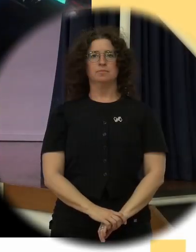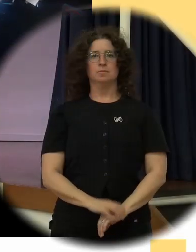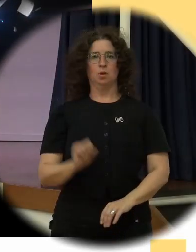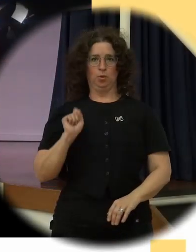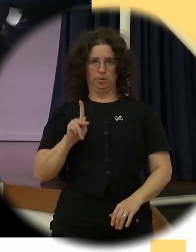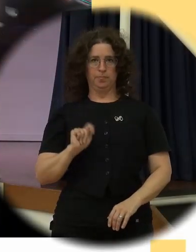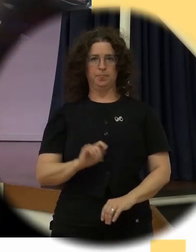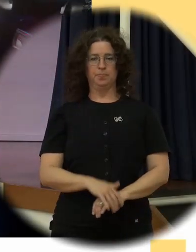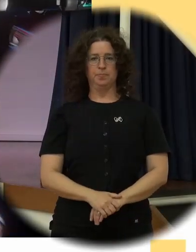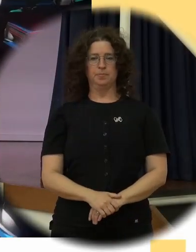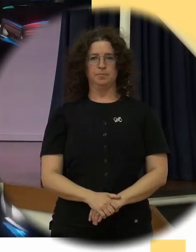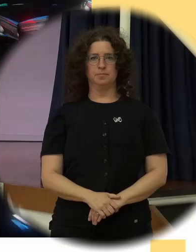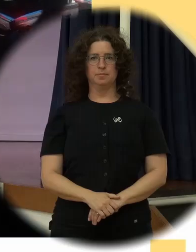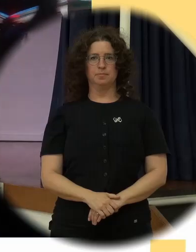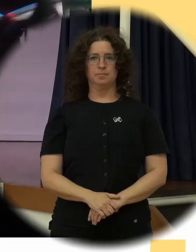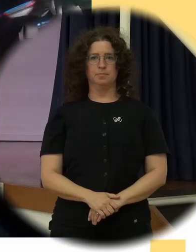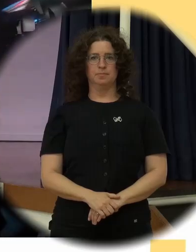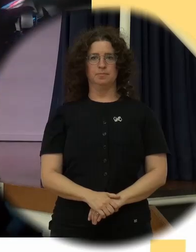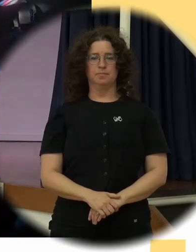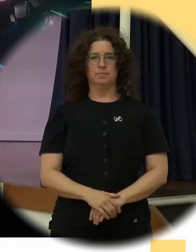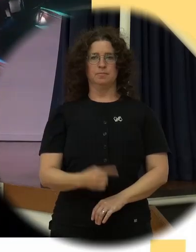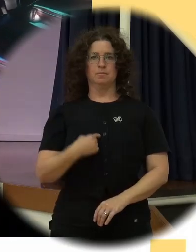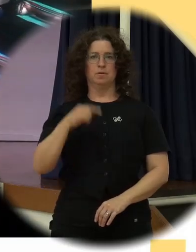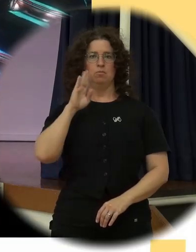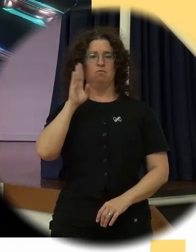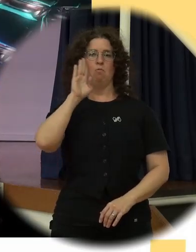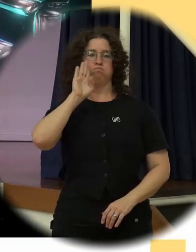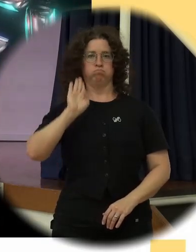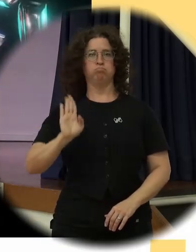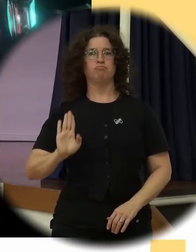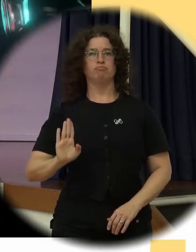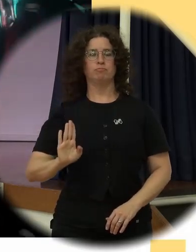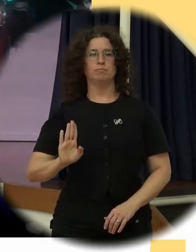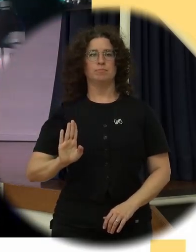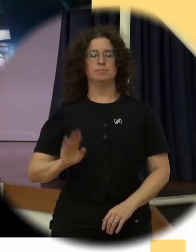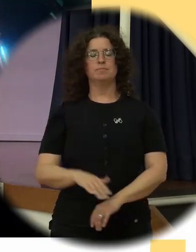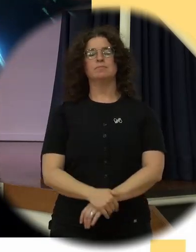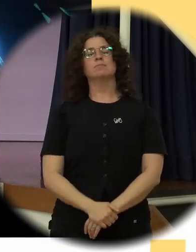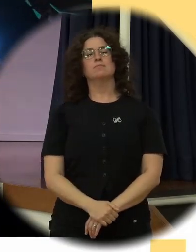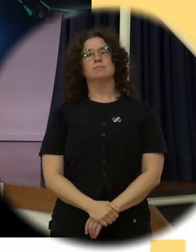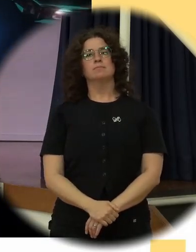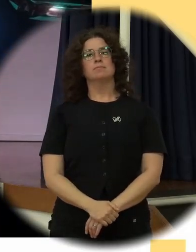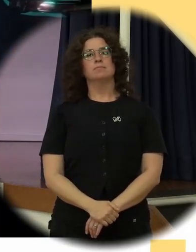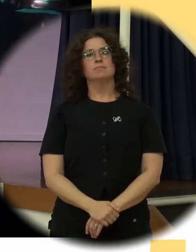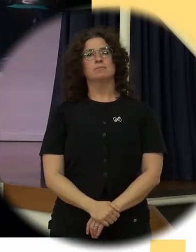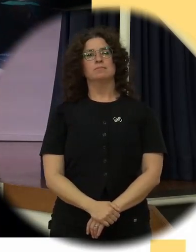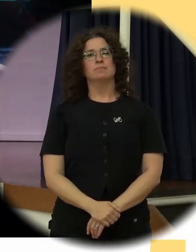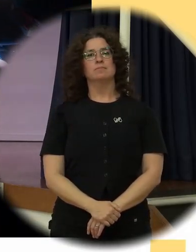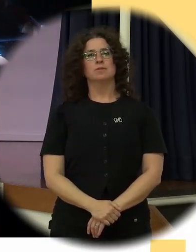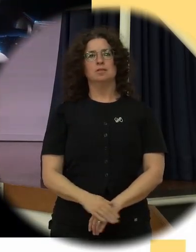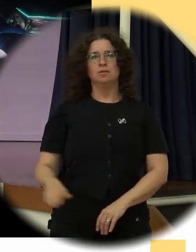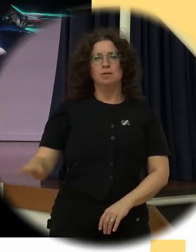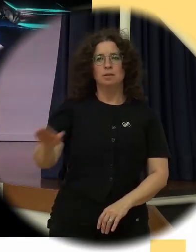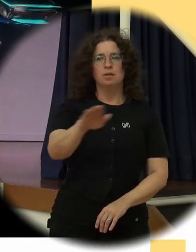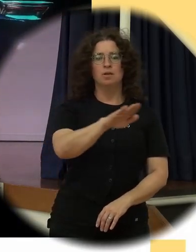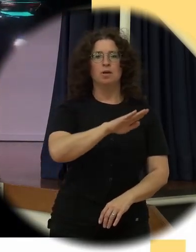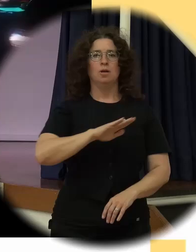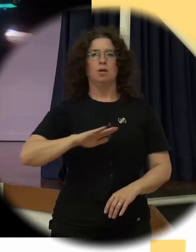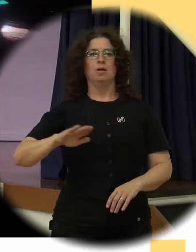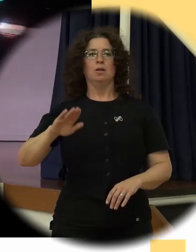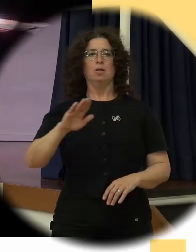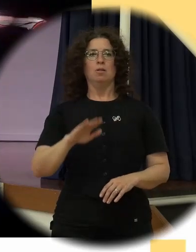Okay, so I've given a couple other talks here at Lightning Talks before, and they've all apparently been leading to this,